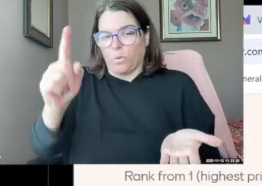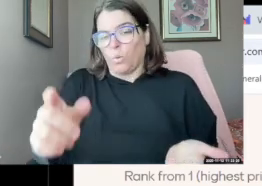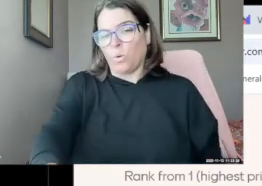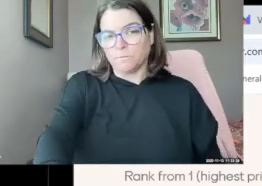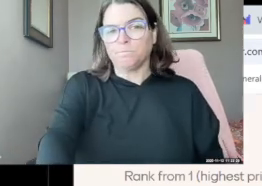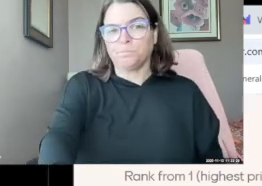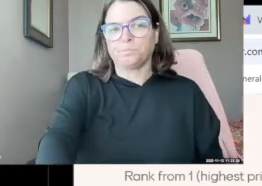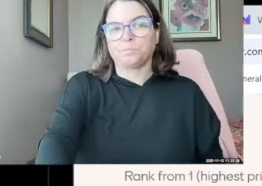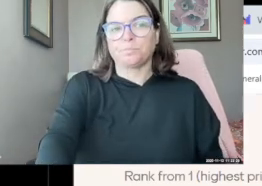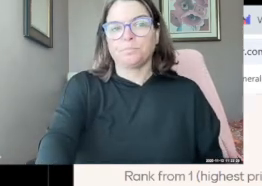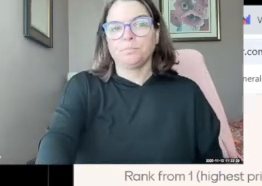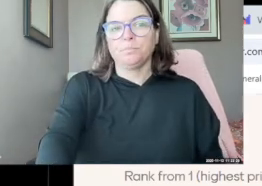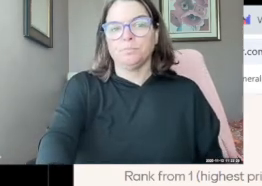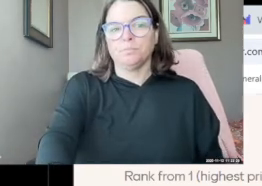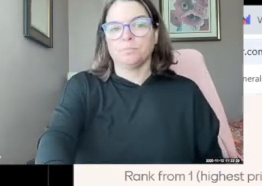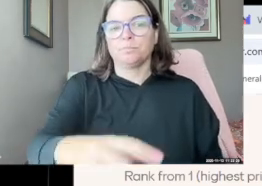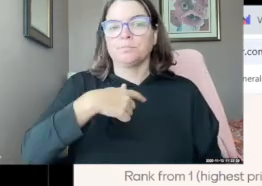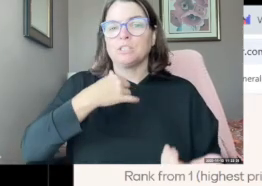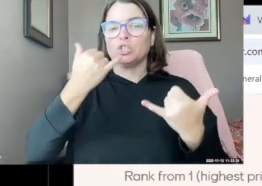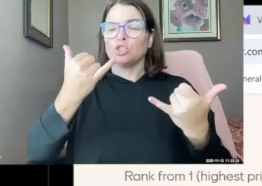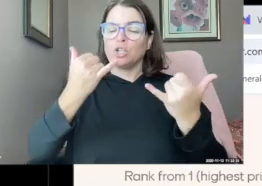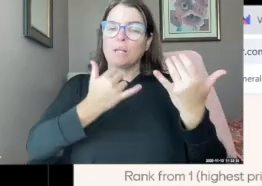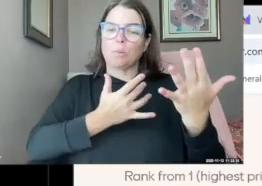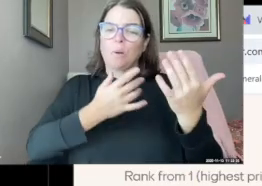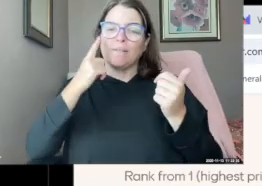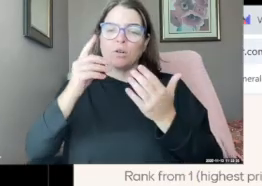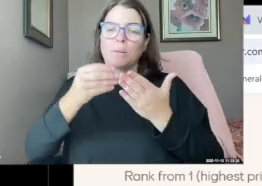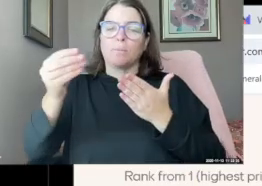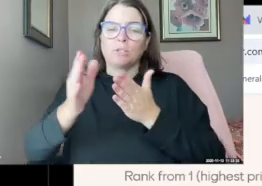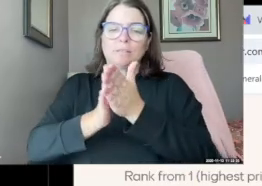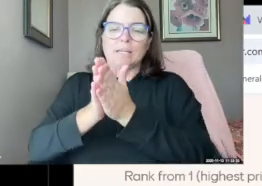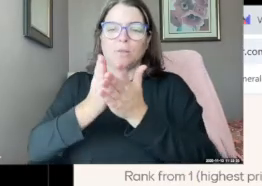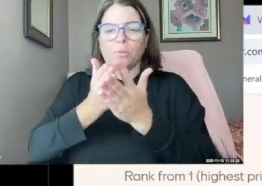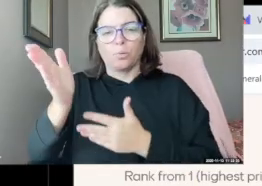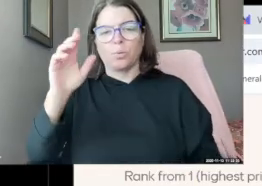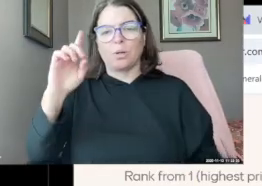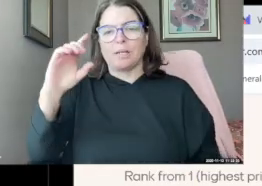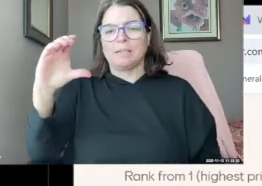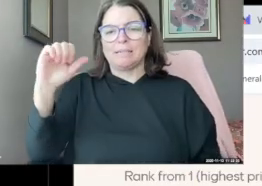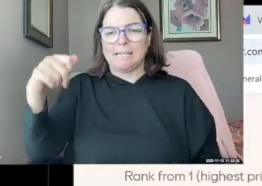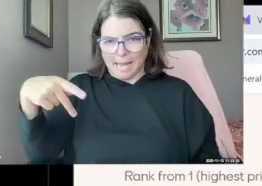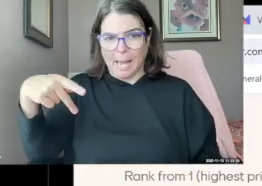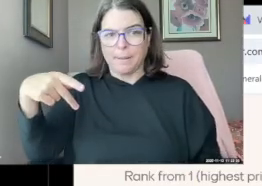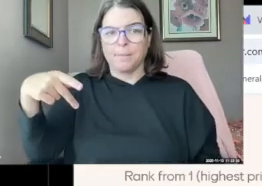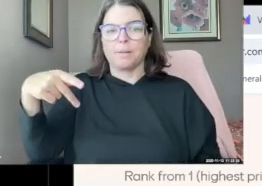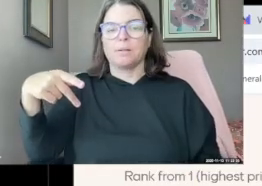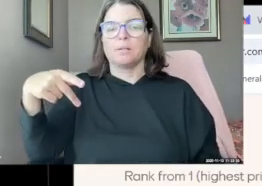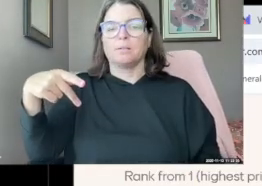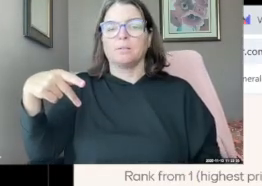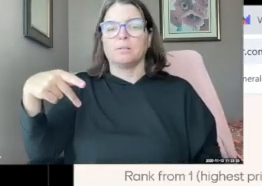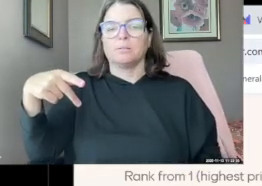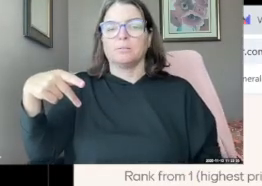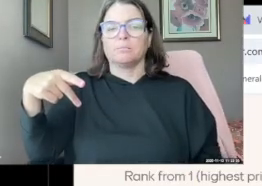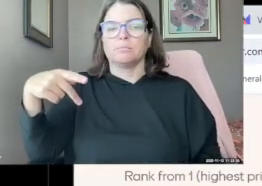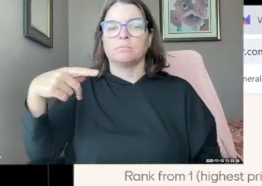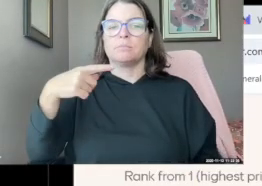All solution is not something that I am eligible for. I am currently in the waiting phase of getting the